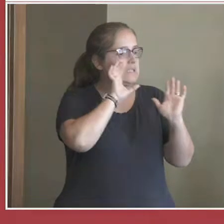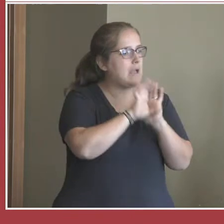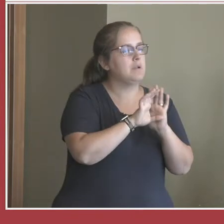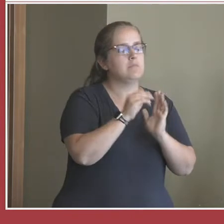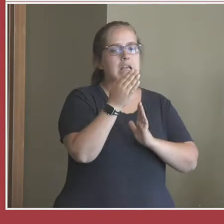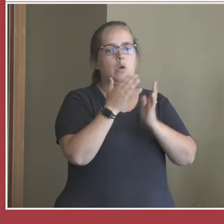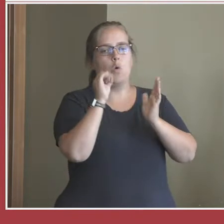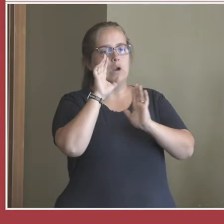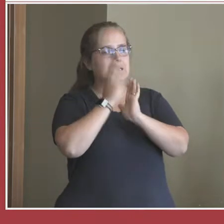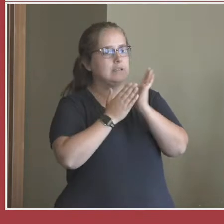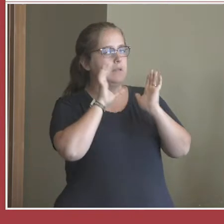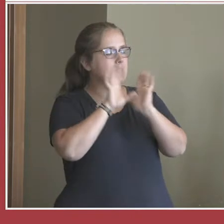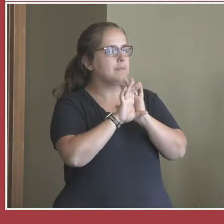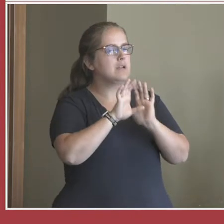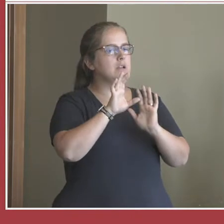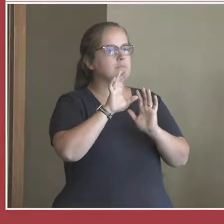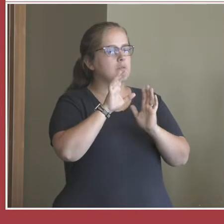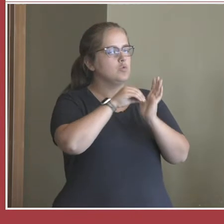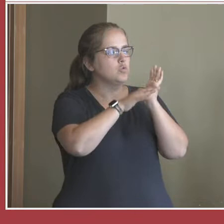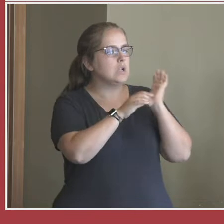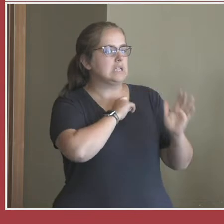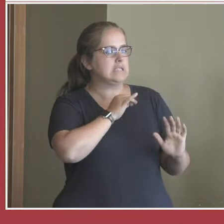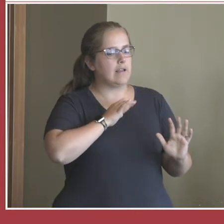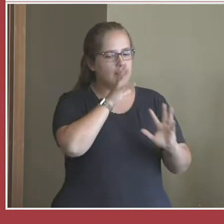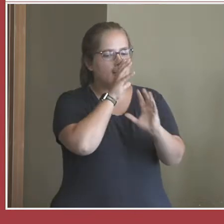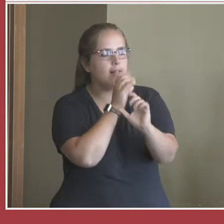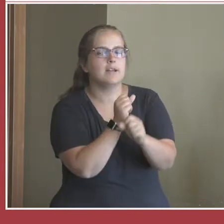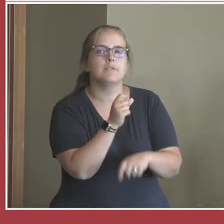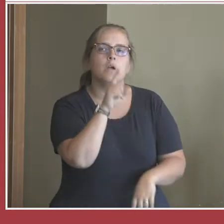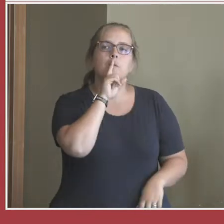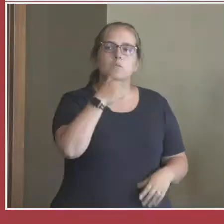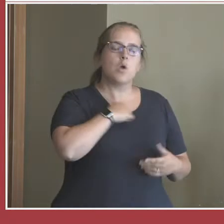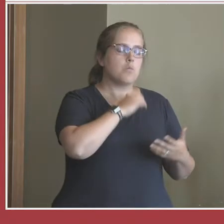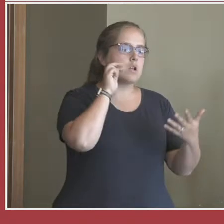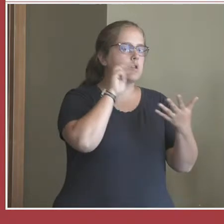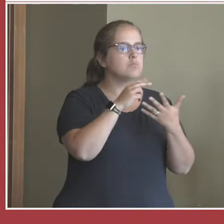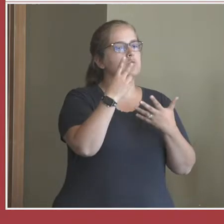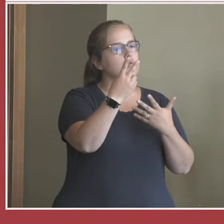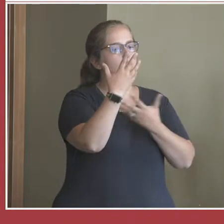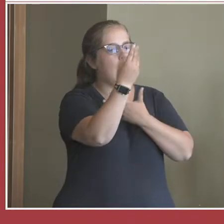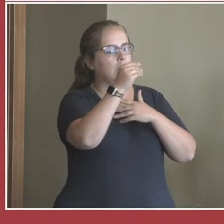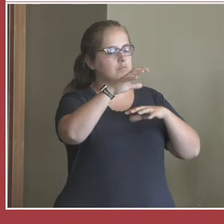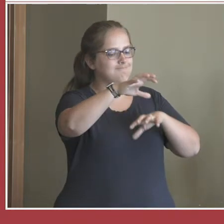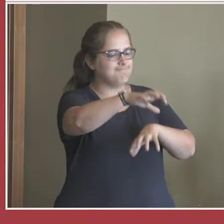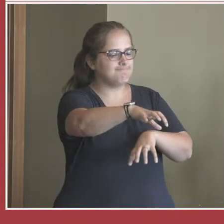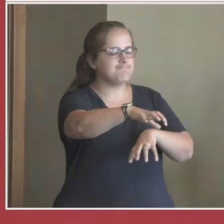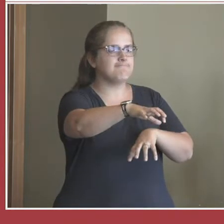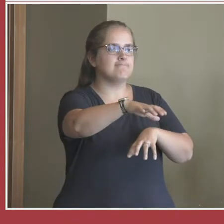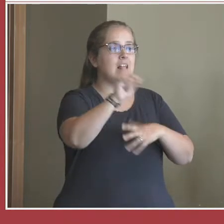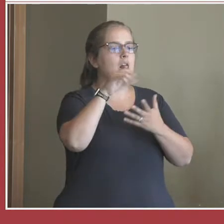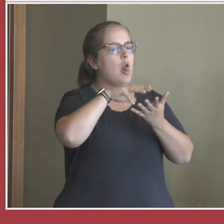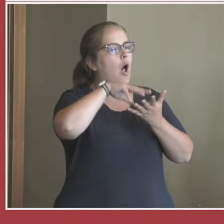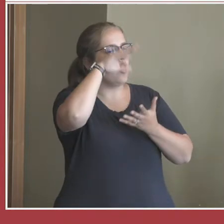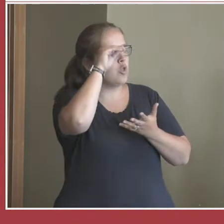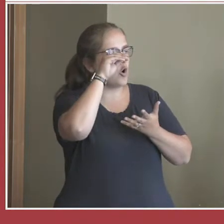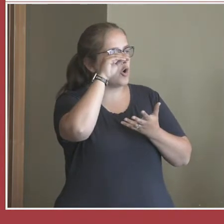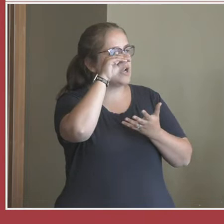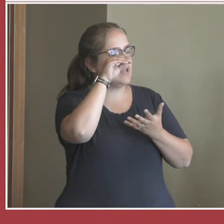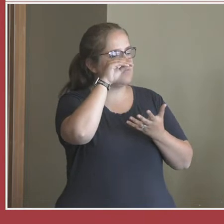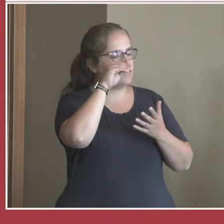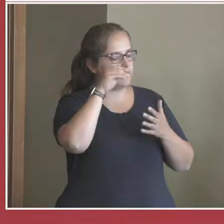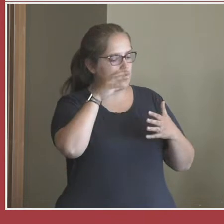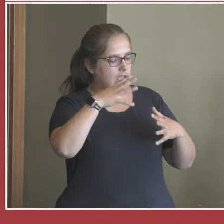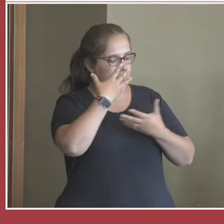some of the staff and students were drawn to. Really, we're looking at these 2 courtyards breaking down into a learning courtyard to the